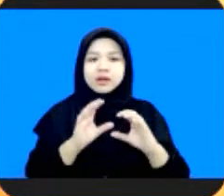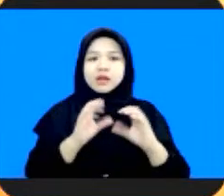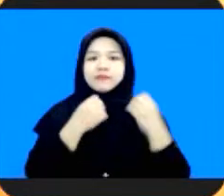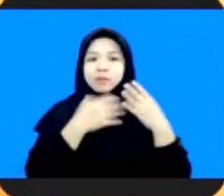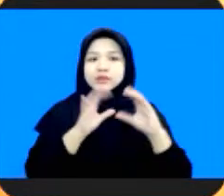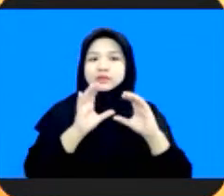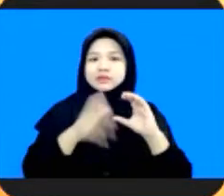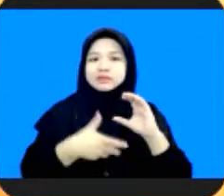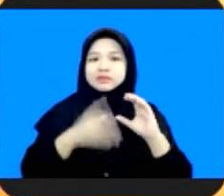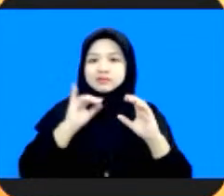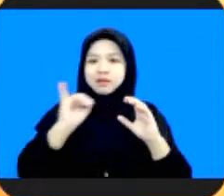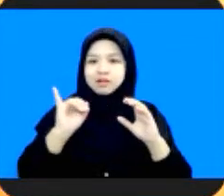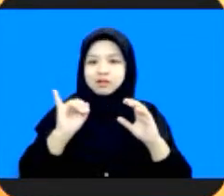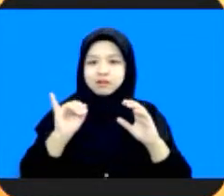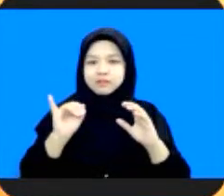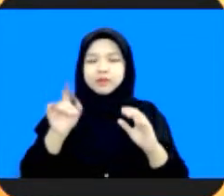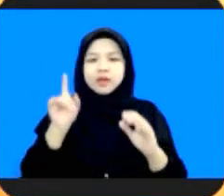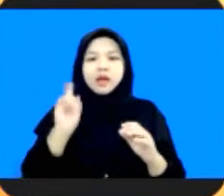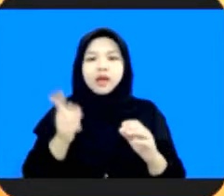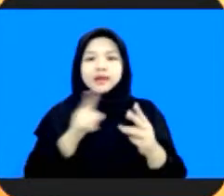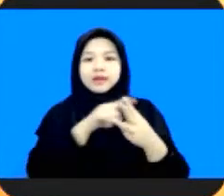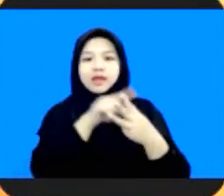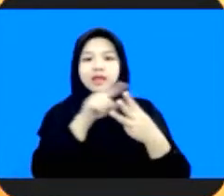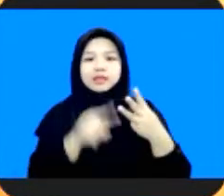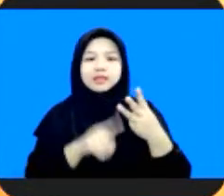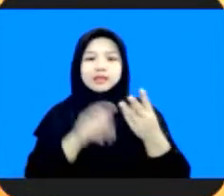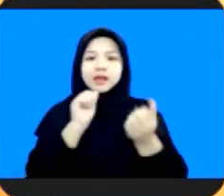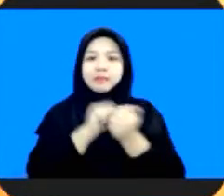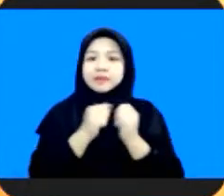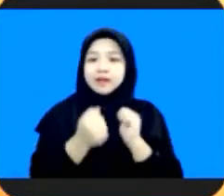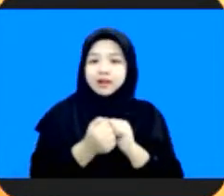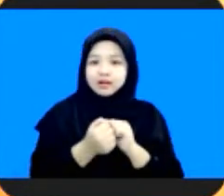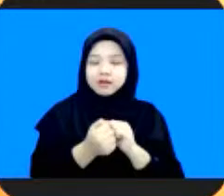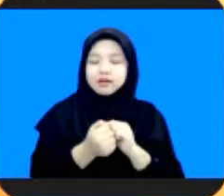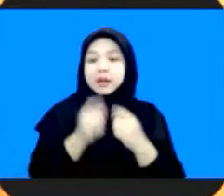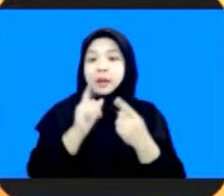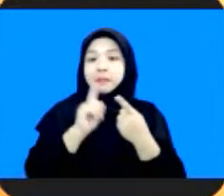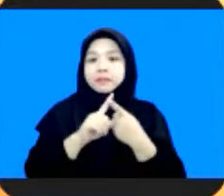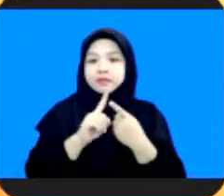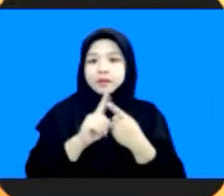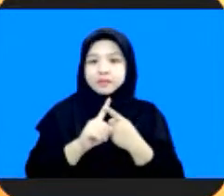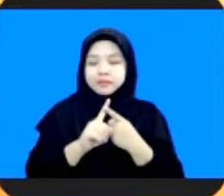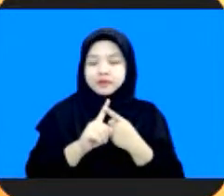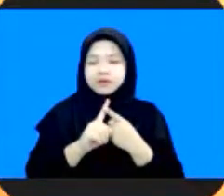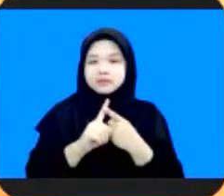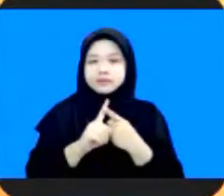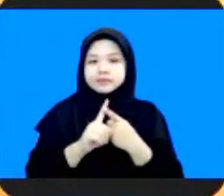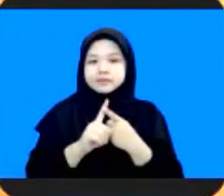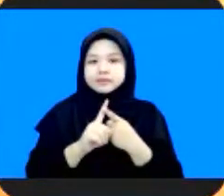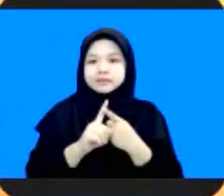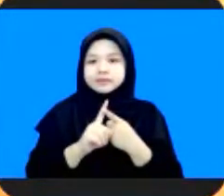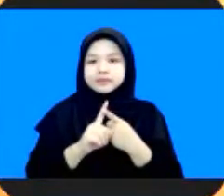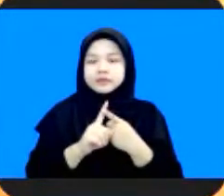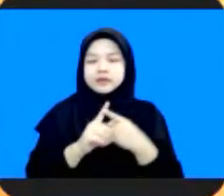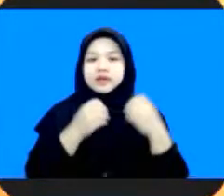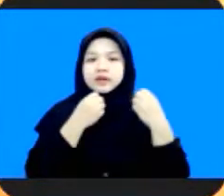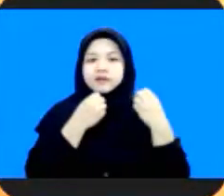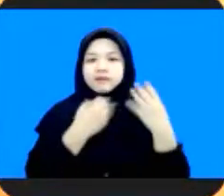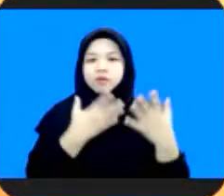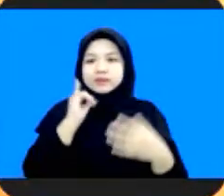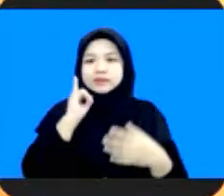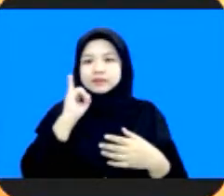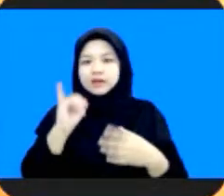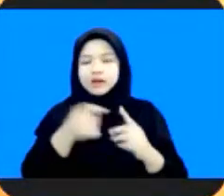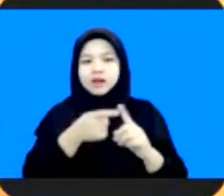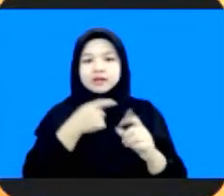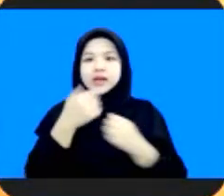there are three problems. One is state-sponsored disinformation is a lot of times much